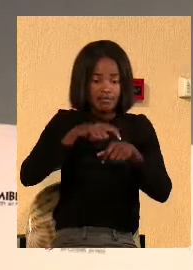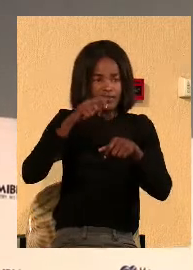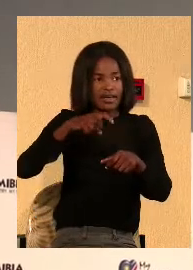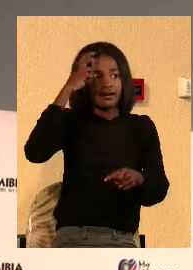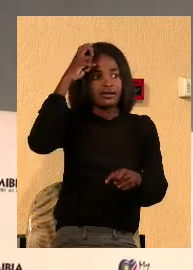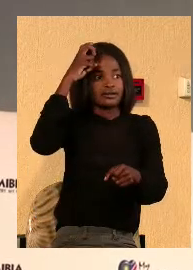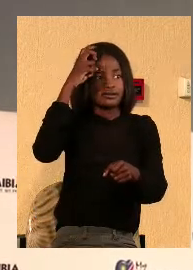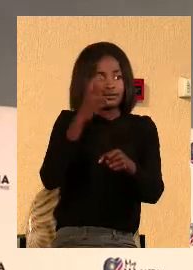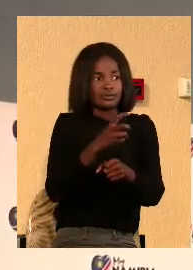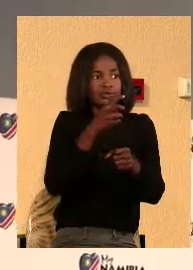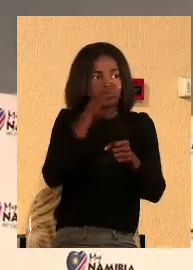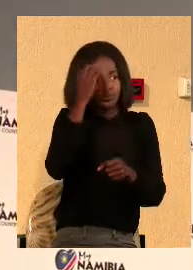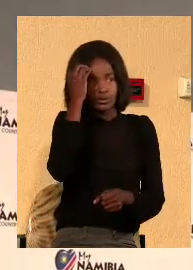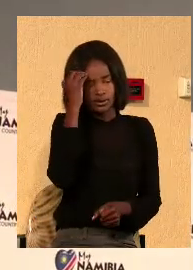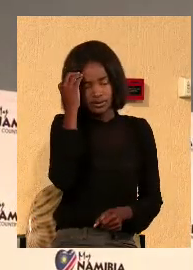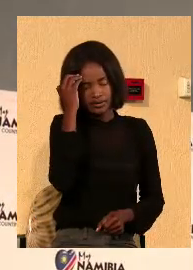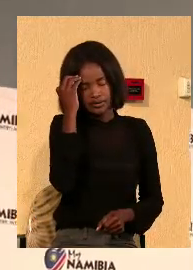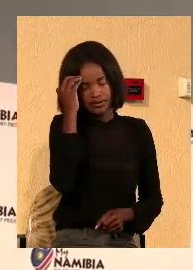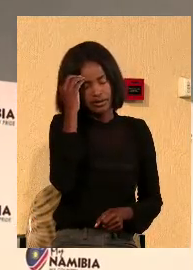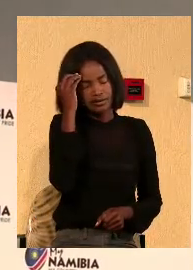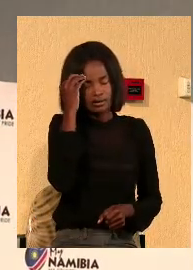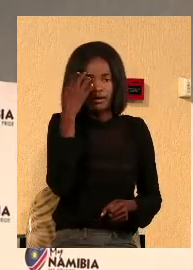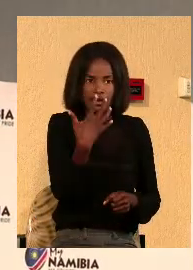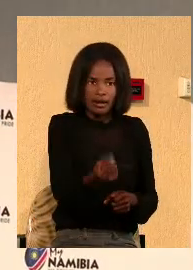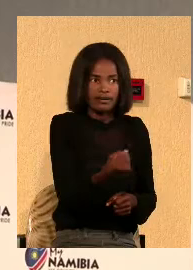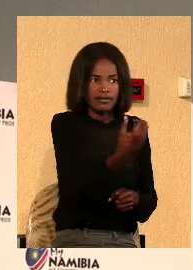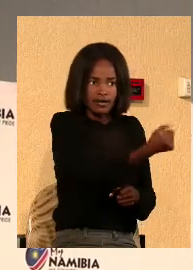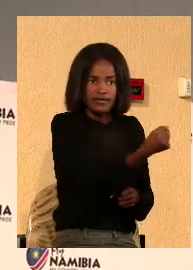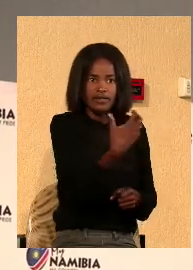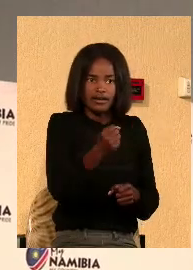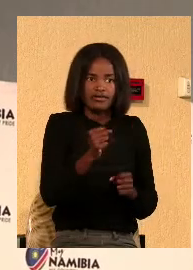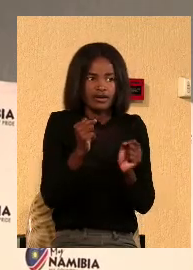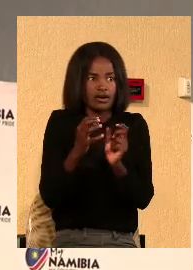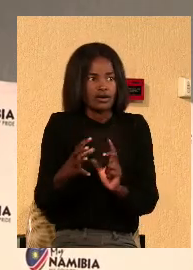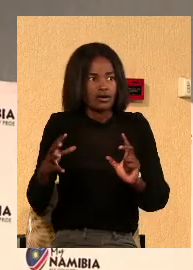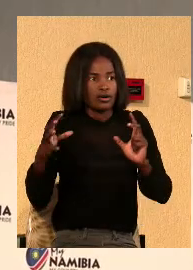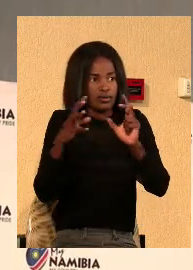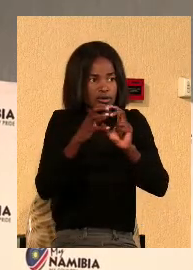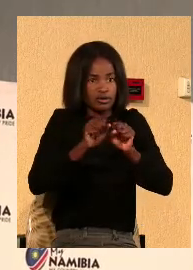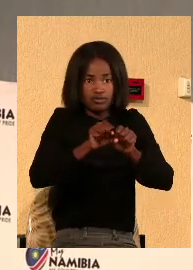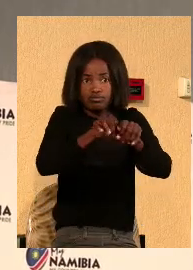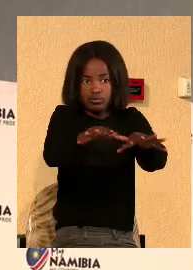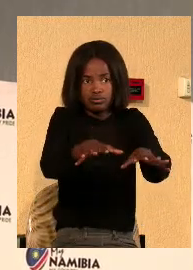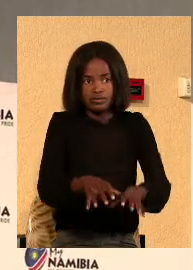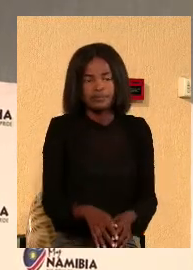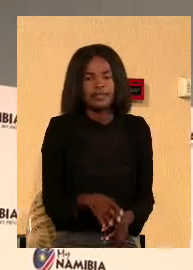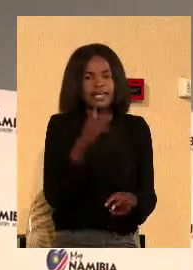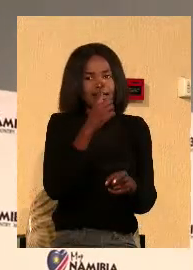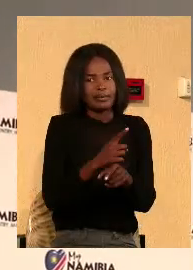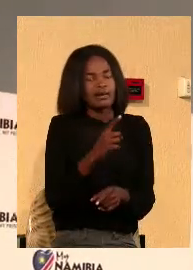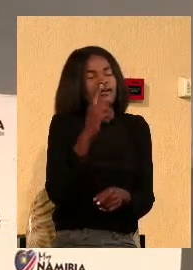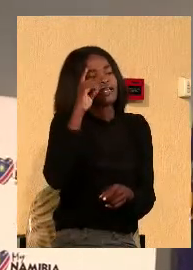stage to say that we have community transmission. We can only suspect, and we have very good reasons to